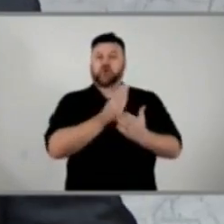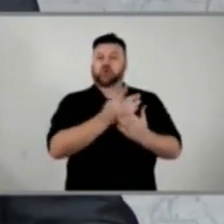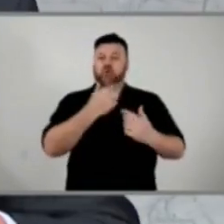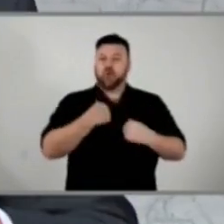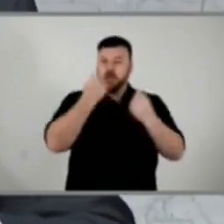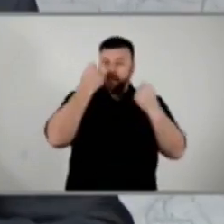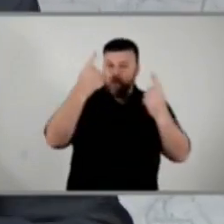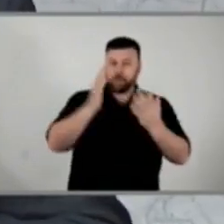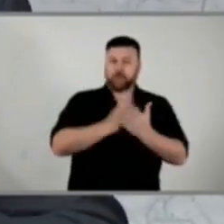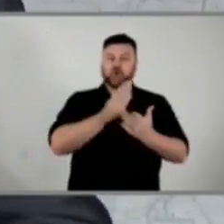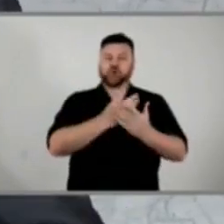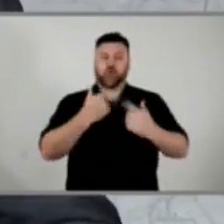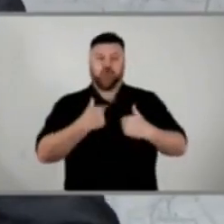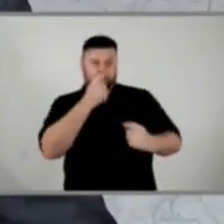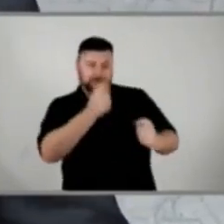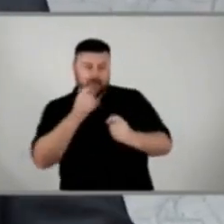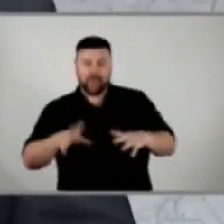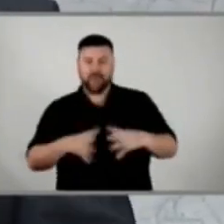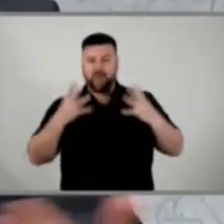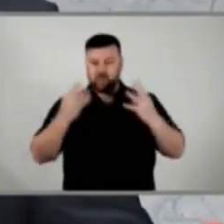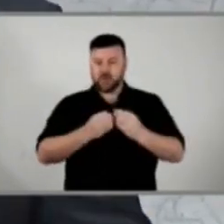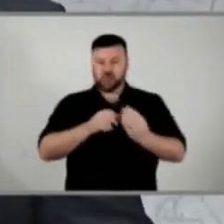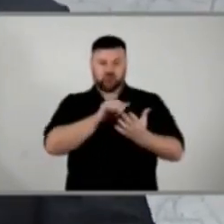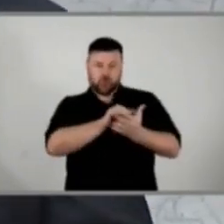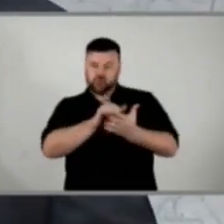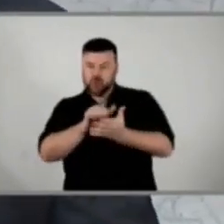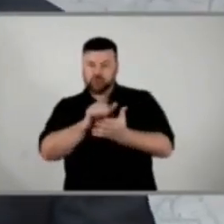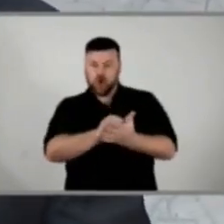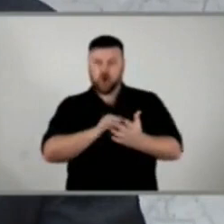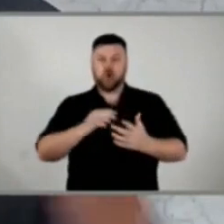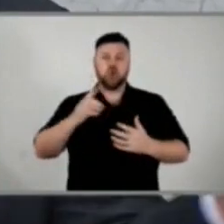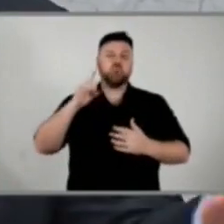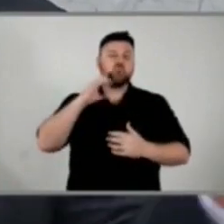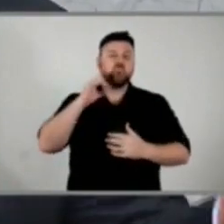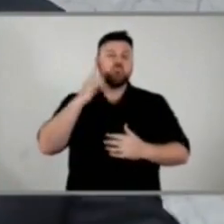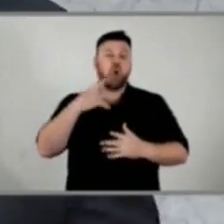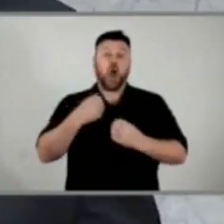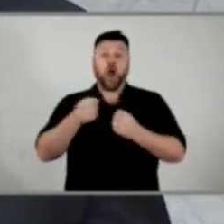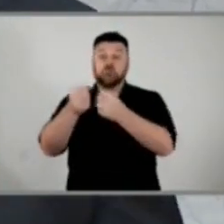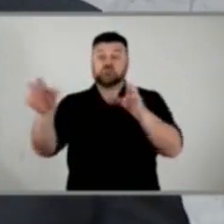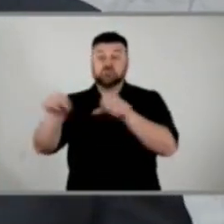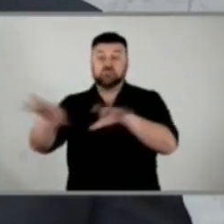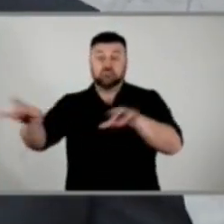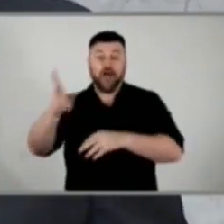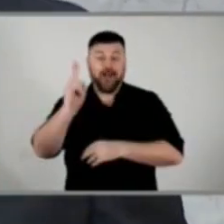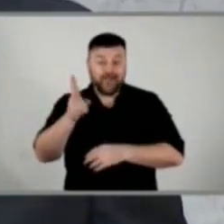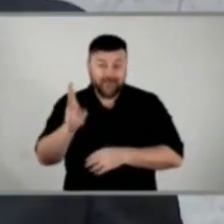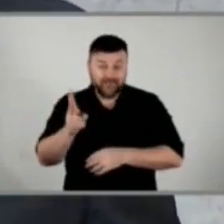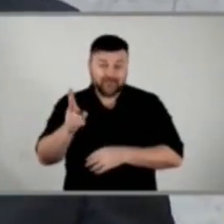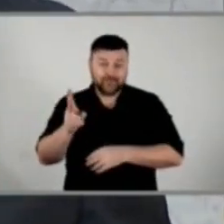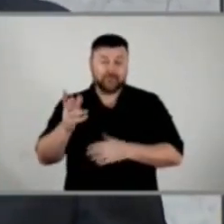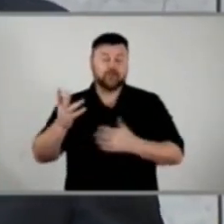testing. And so if things were to occur, if there is an outbreak somewhere through whatever risk that may present,